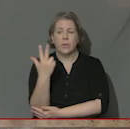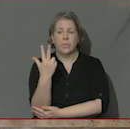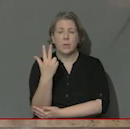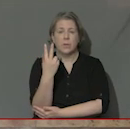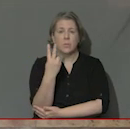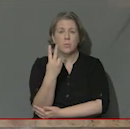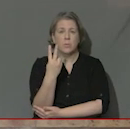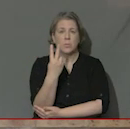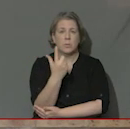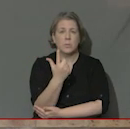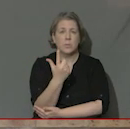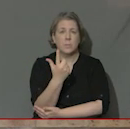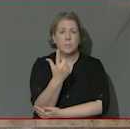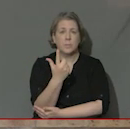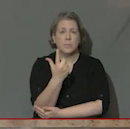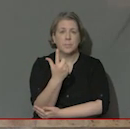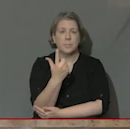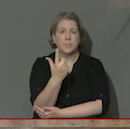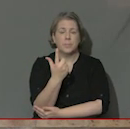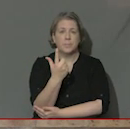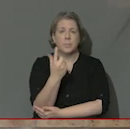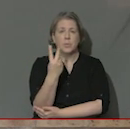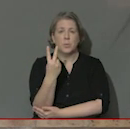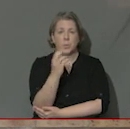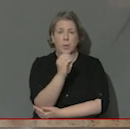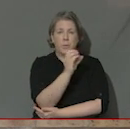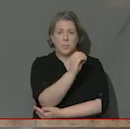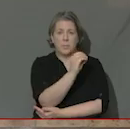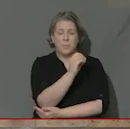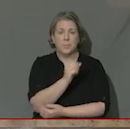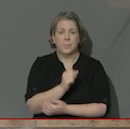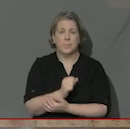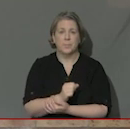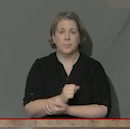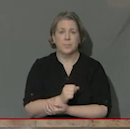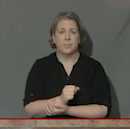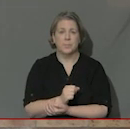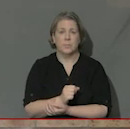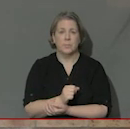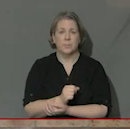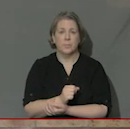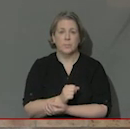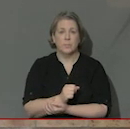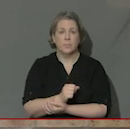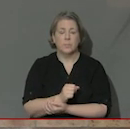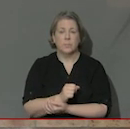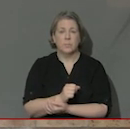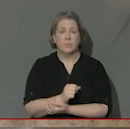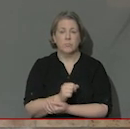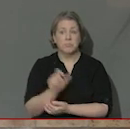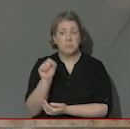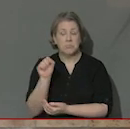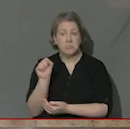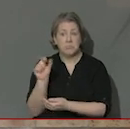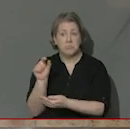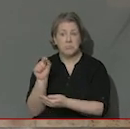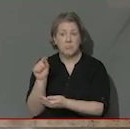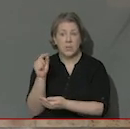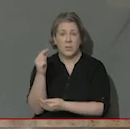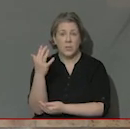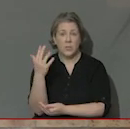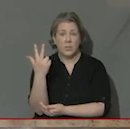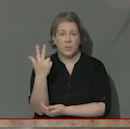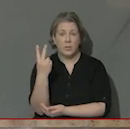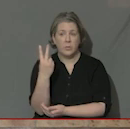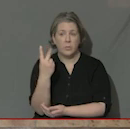200. So that 5827 has